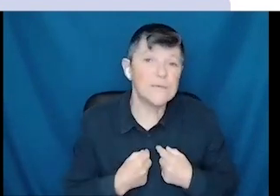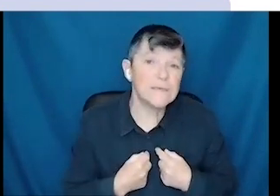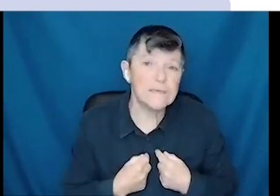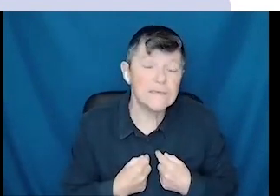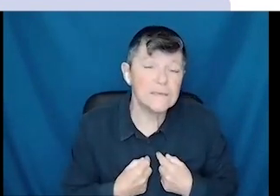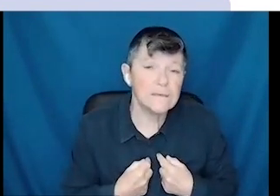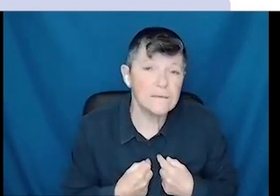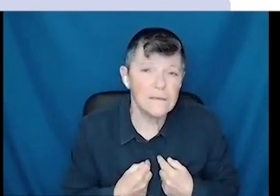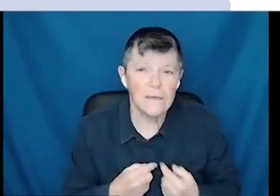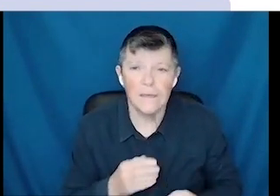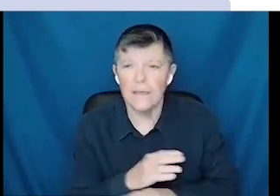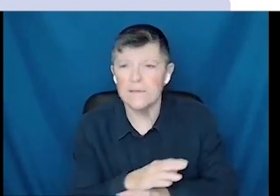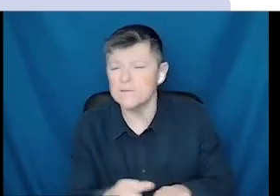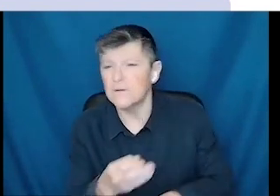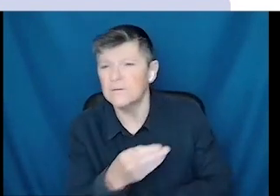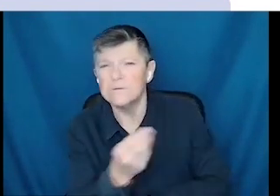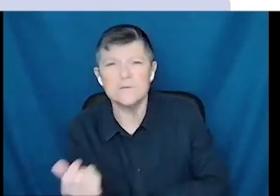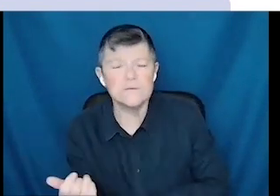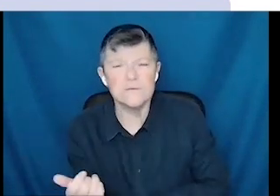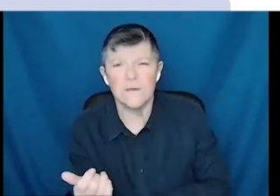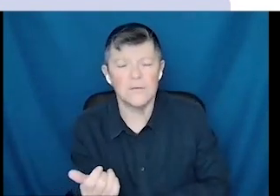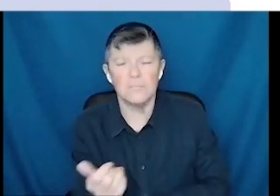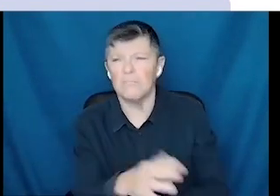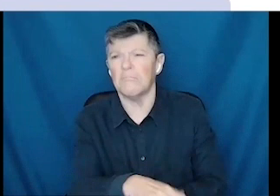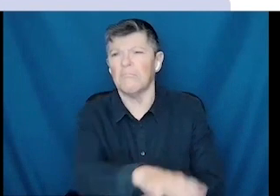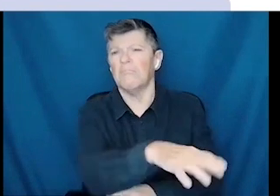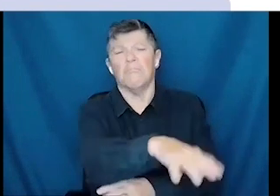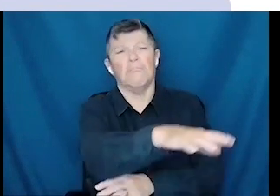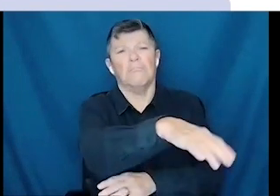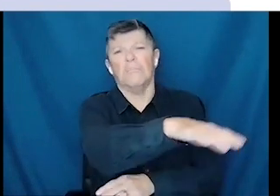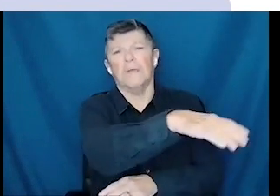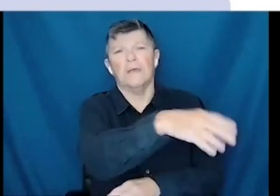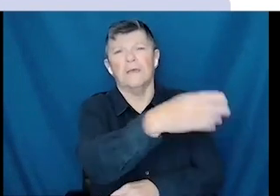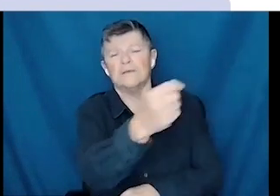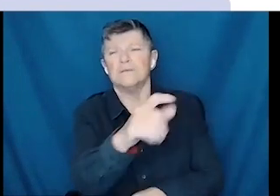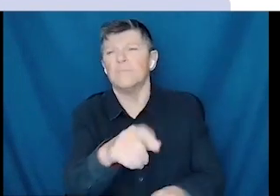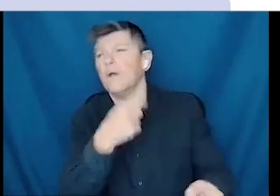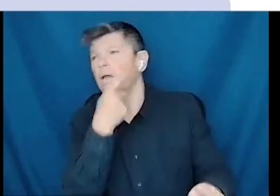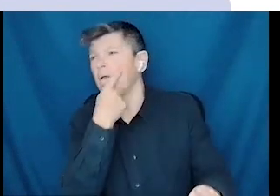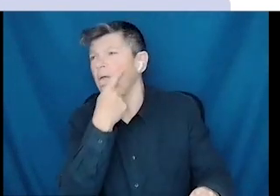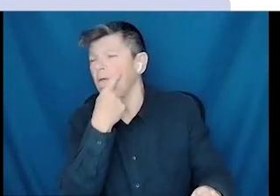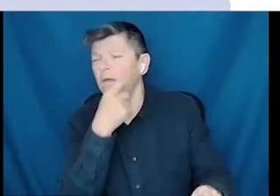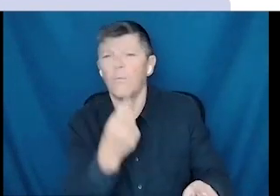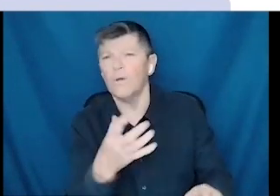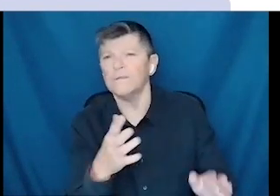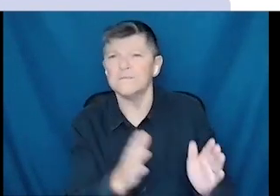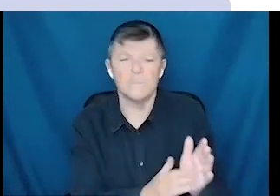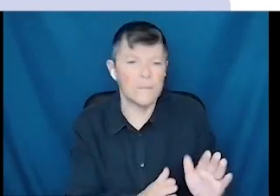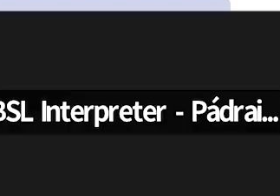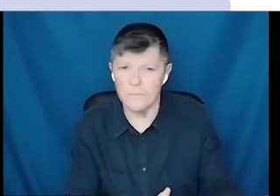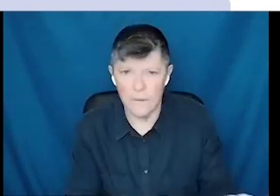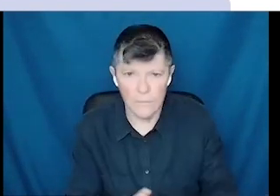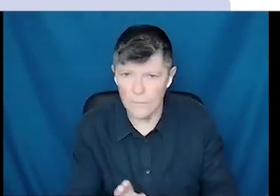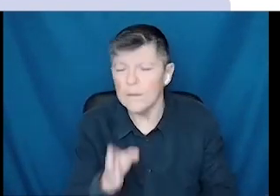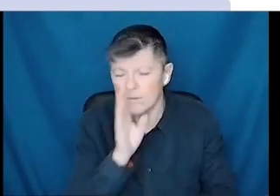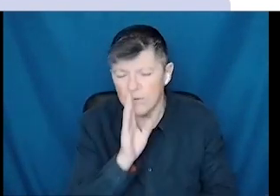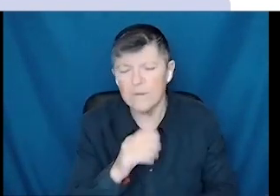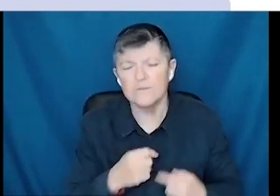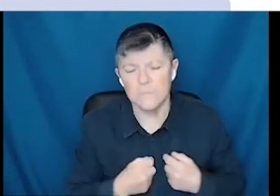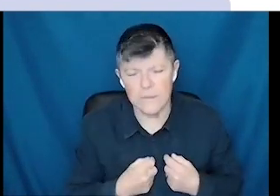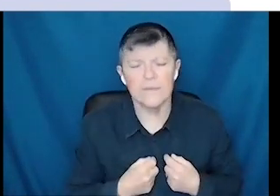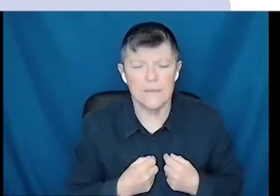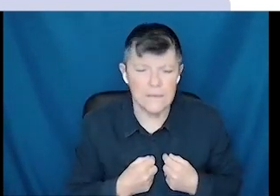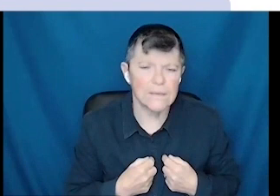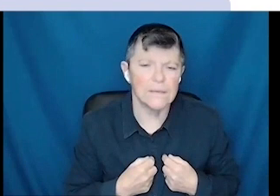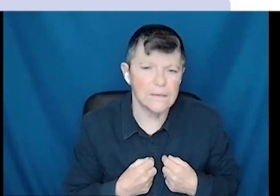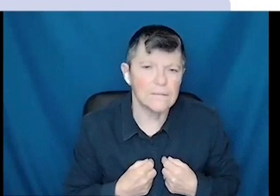some obscure inbox somewhere where someone is dipping into it once a month, but it's coming to